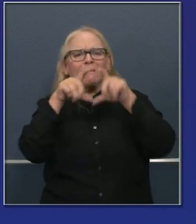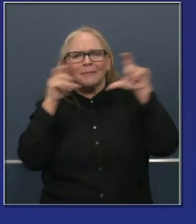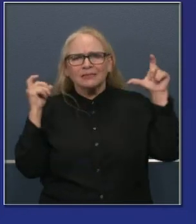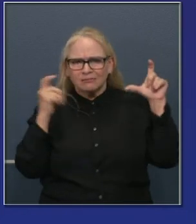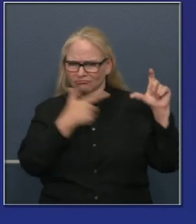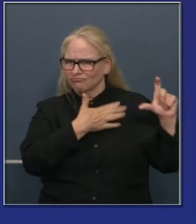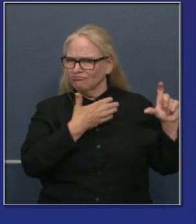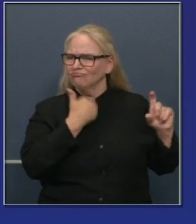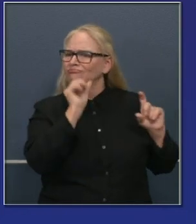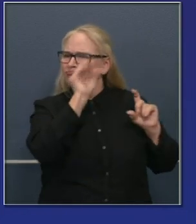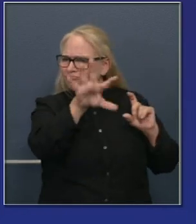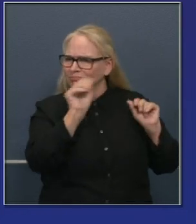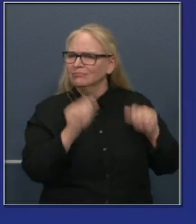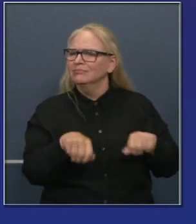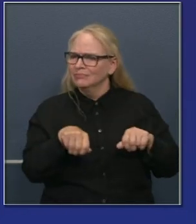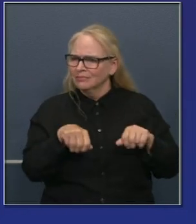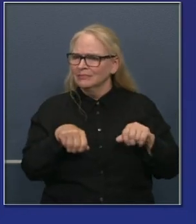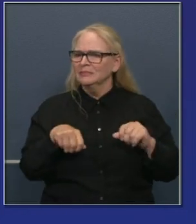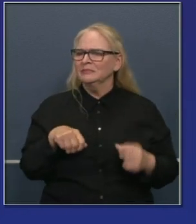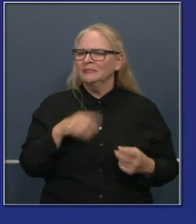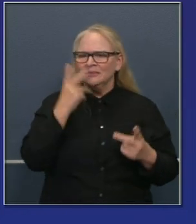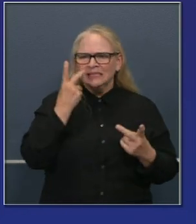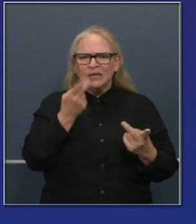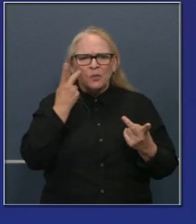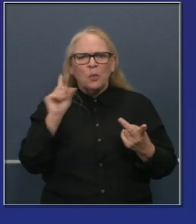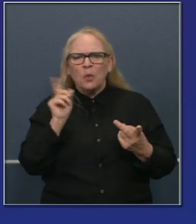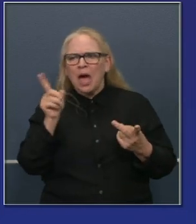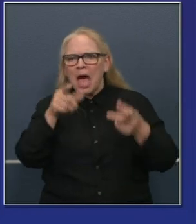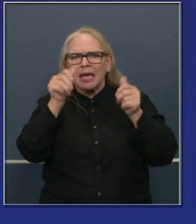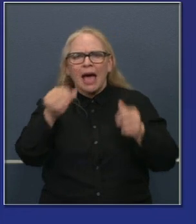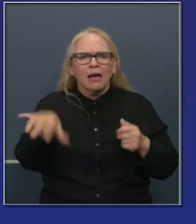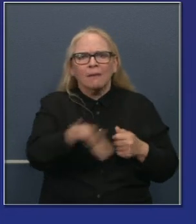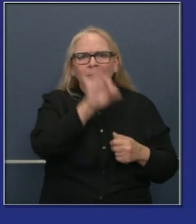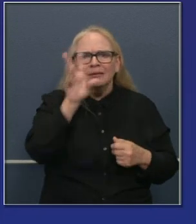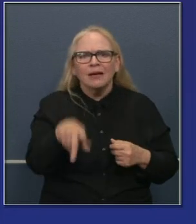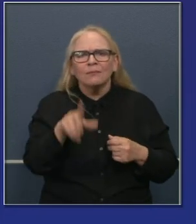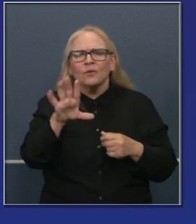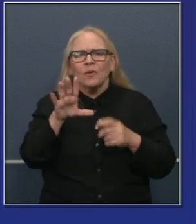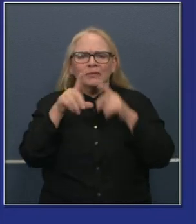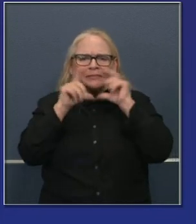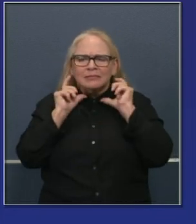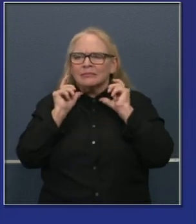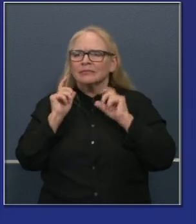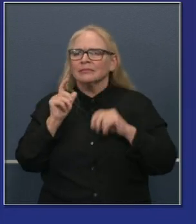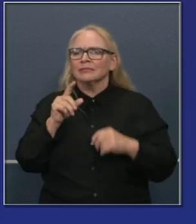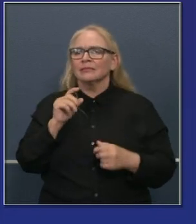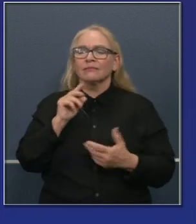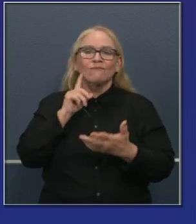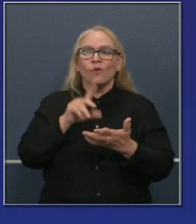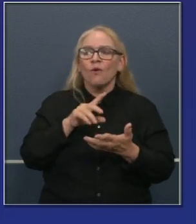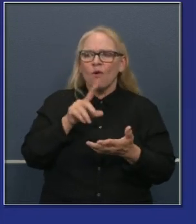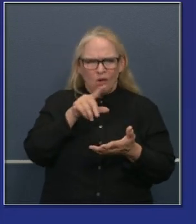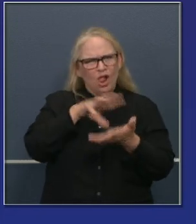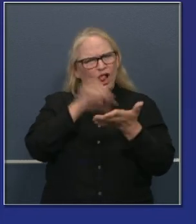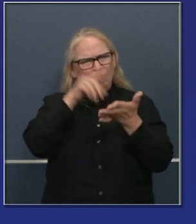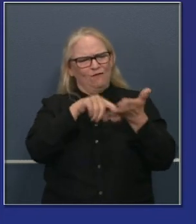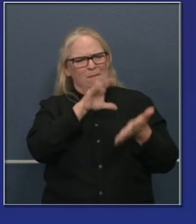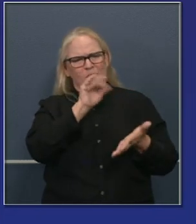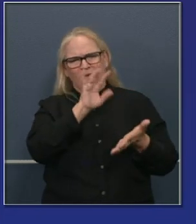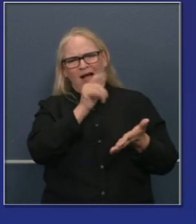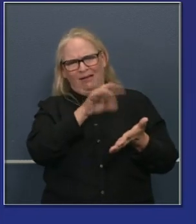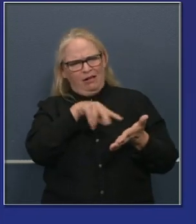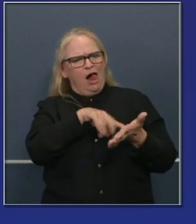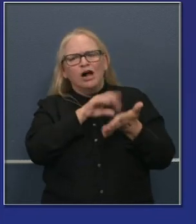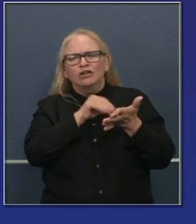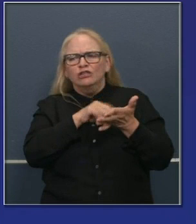covid19.ca.gov website, to avail yourselves of all the resources, not just knowledge on that site, but to have the